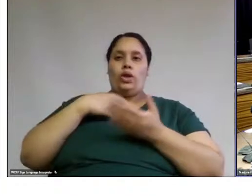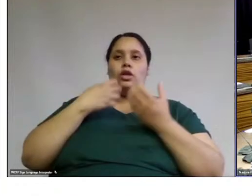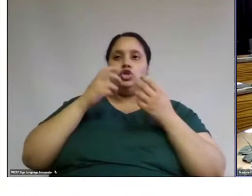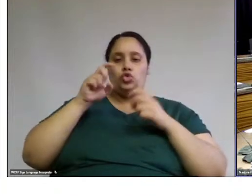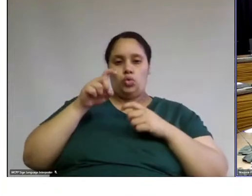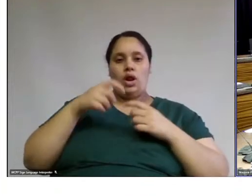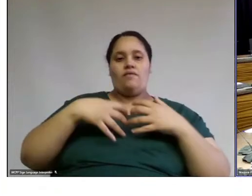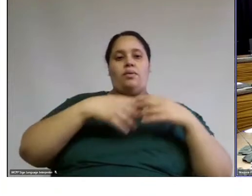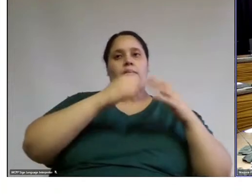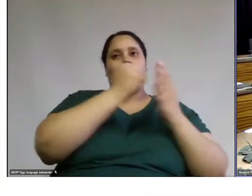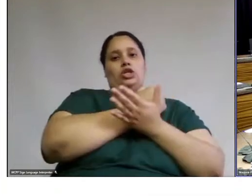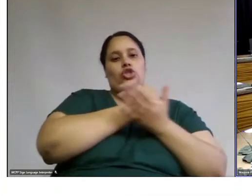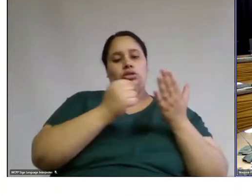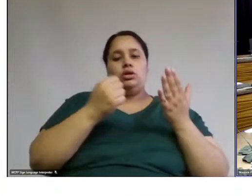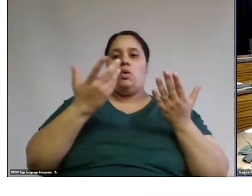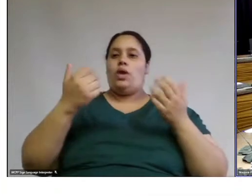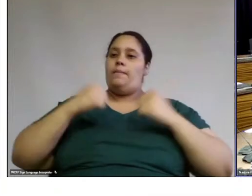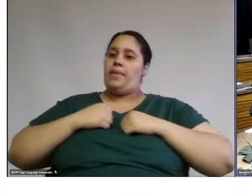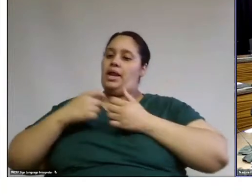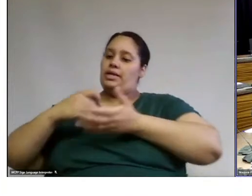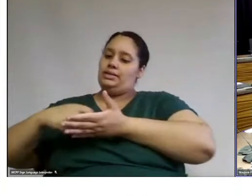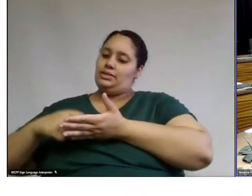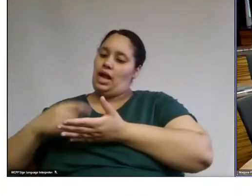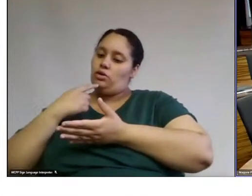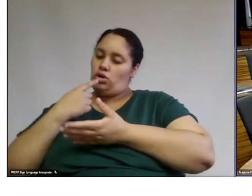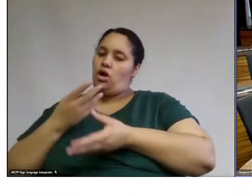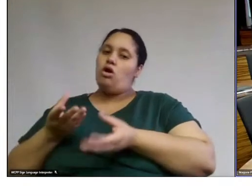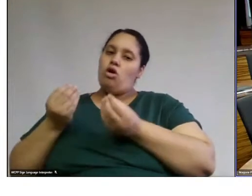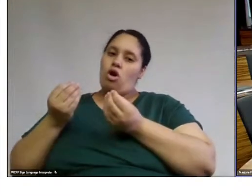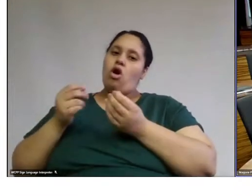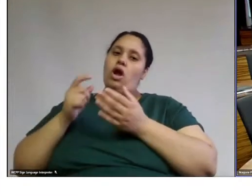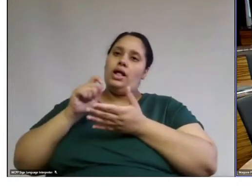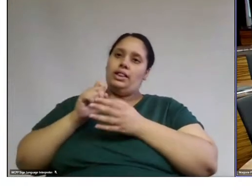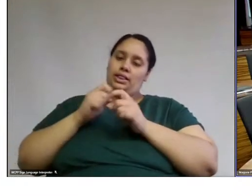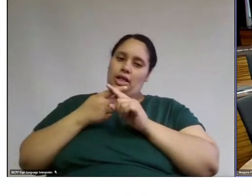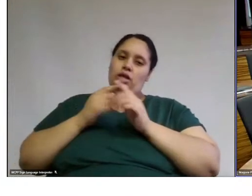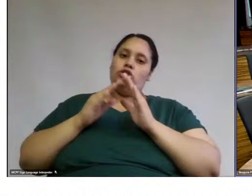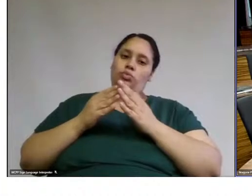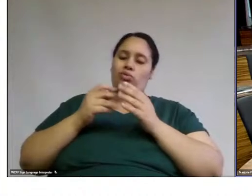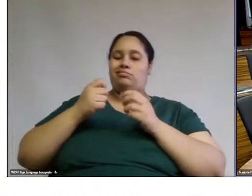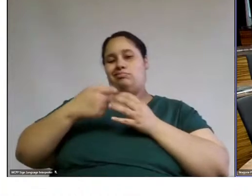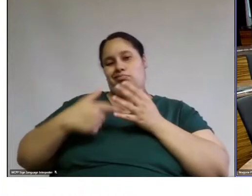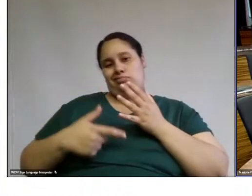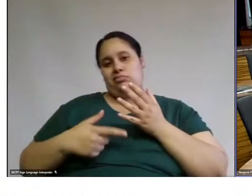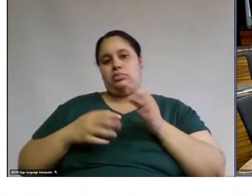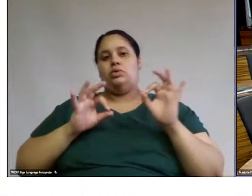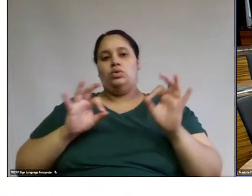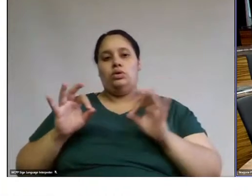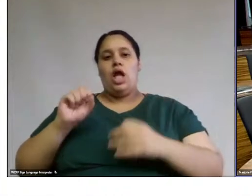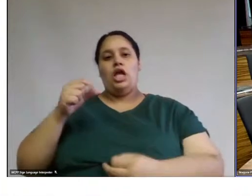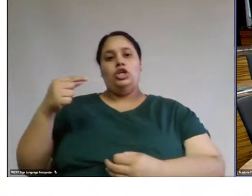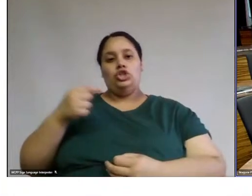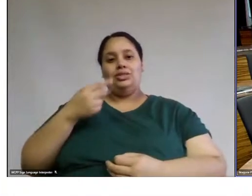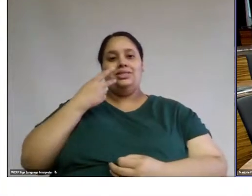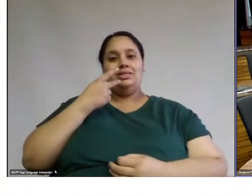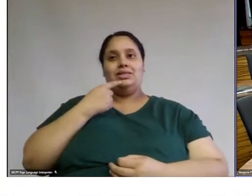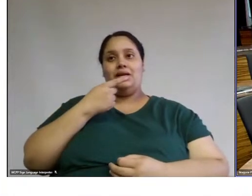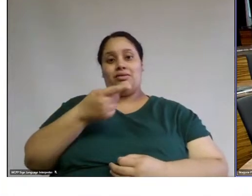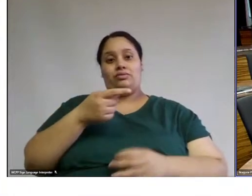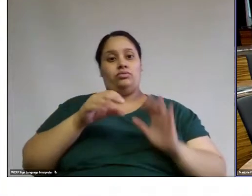parents are supposed to sign for the textbooks. In some cases, the parents didn't sign for the textbooks. And so the Auditor General find that to be